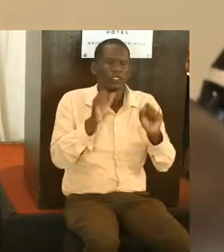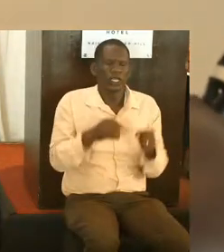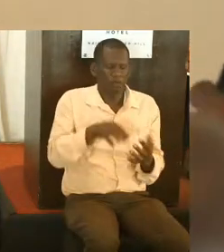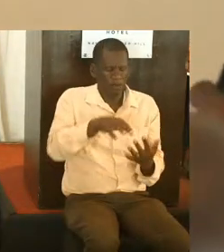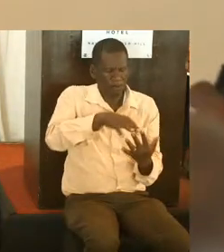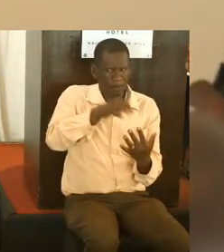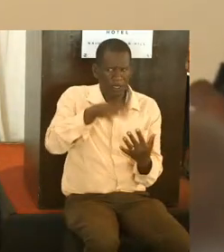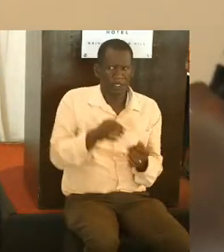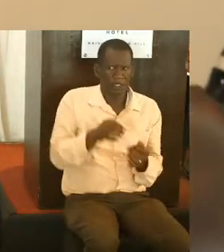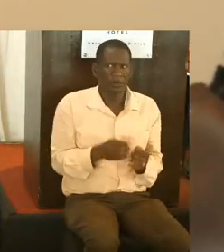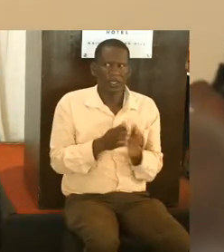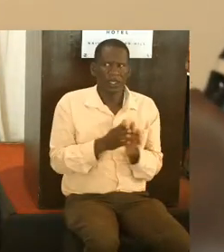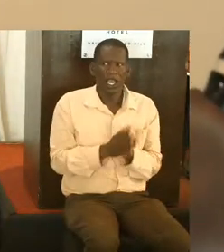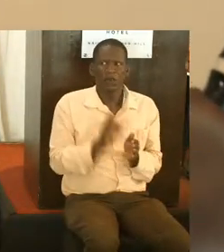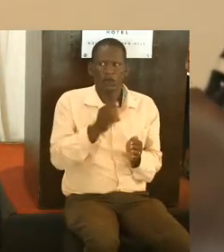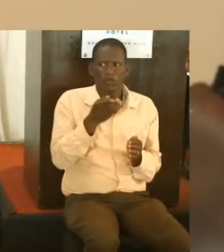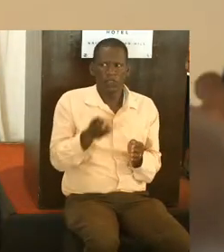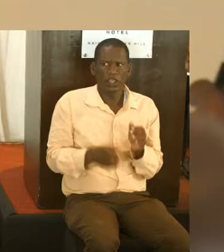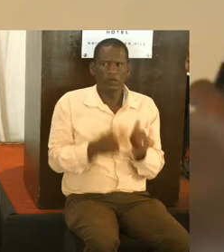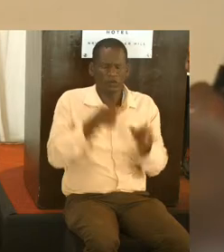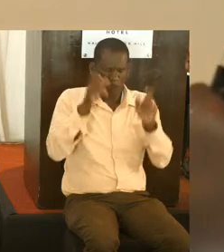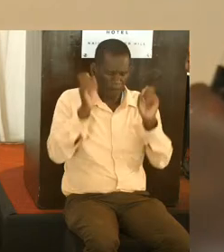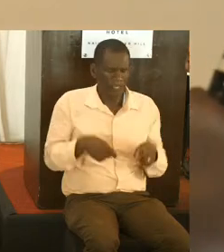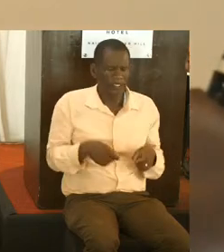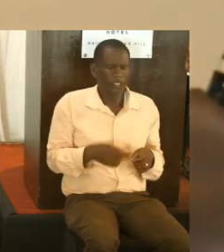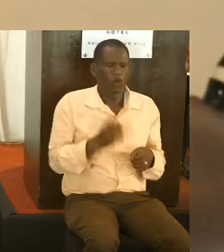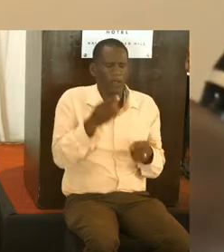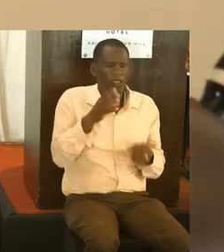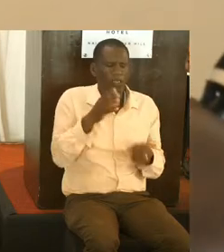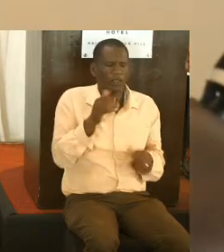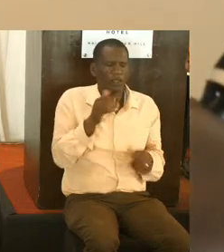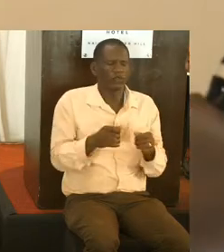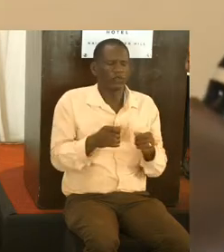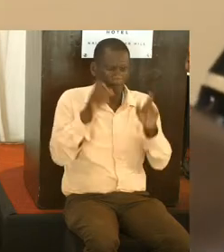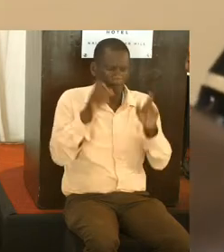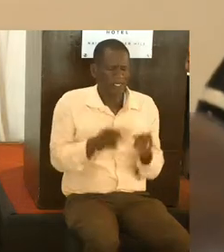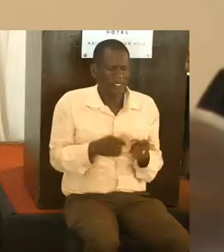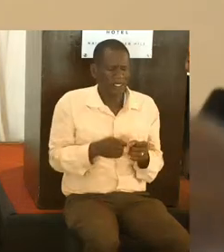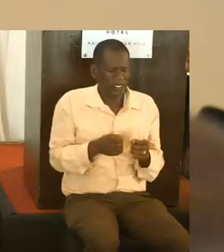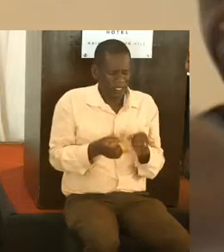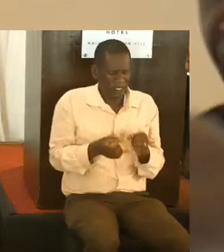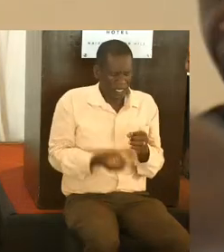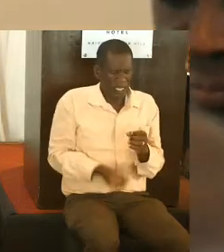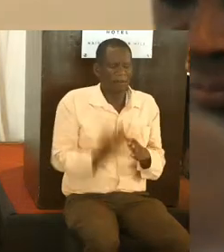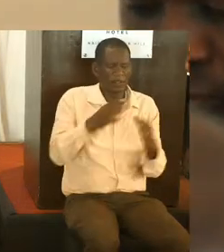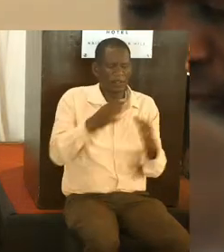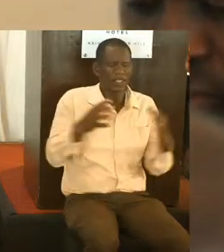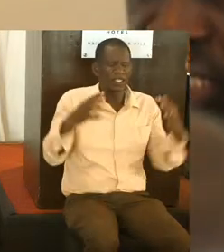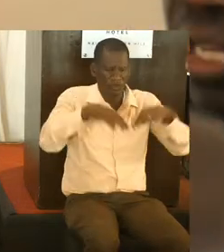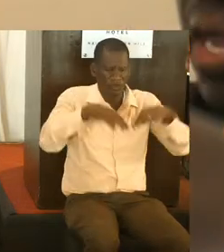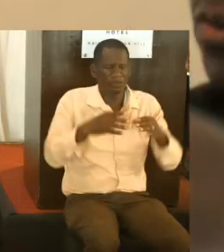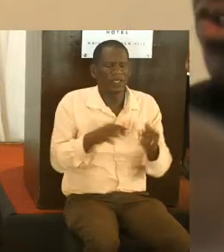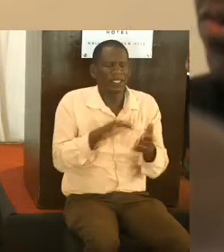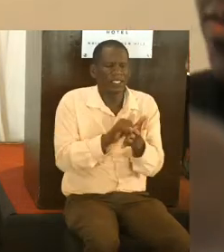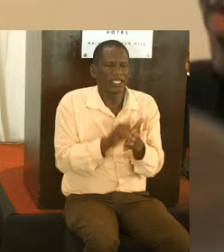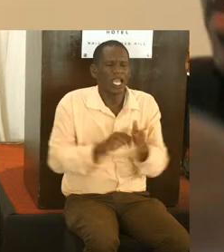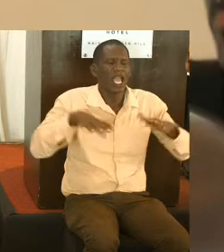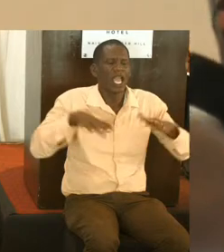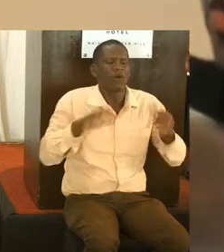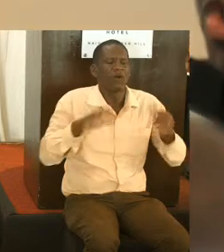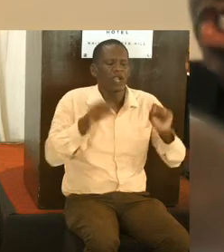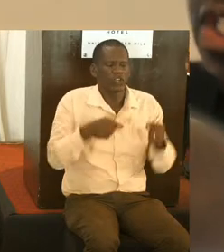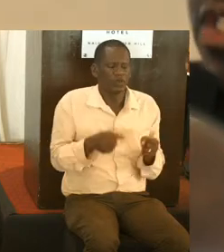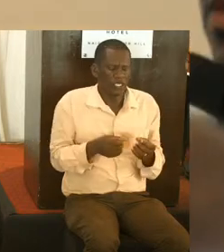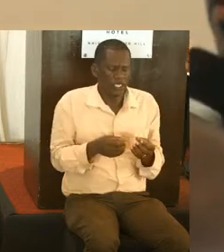pricked and one of the things we must deliberately and purposely devise in this forum is how do we